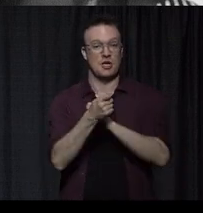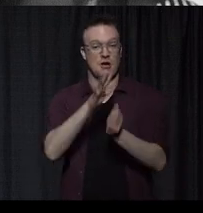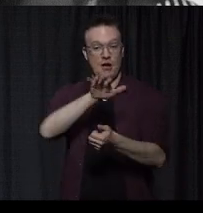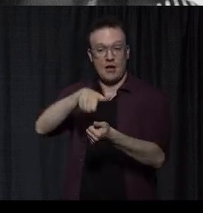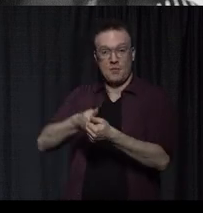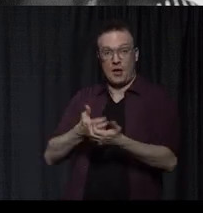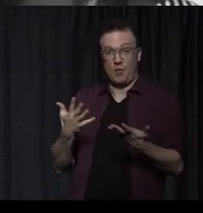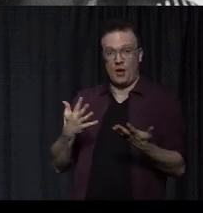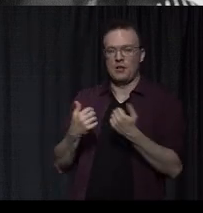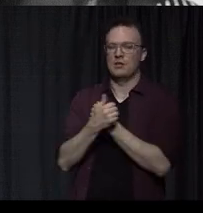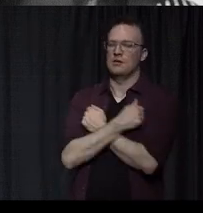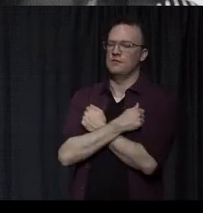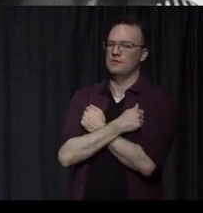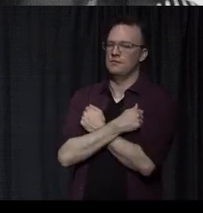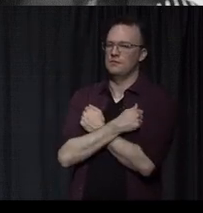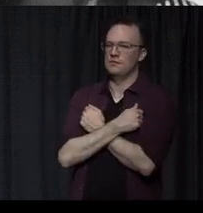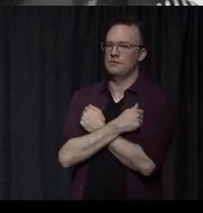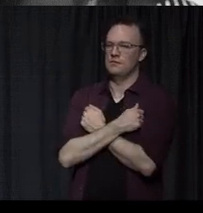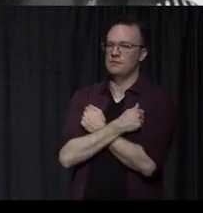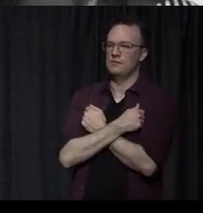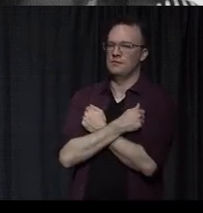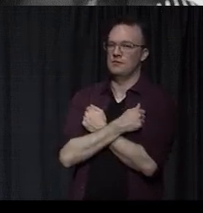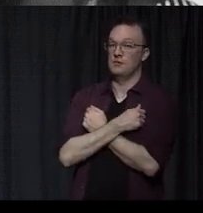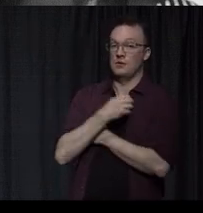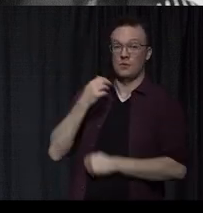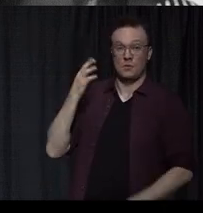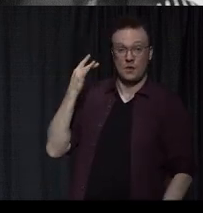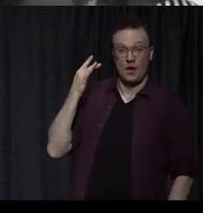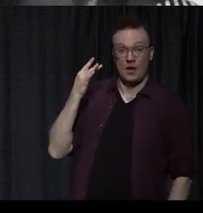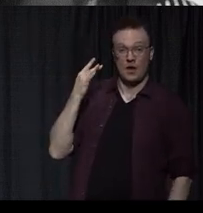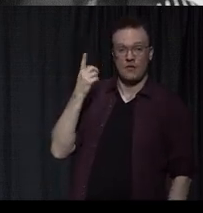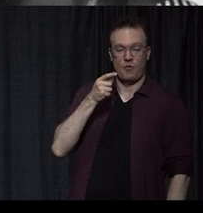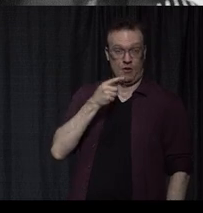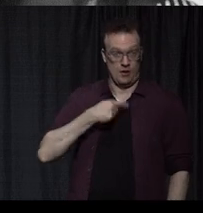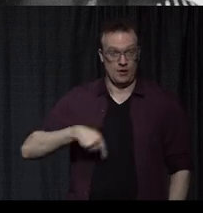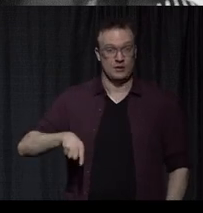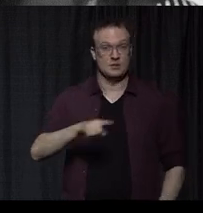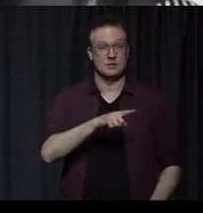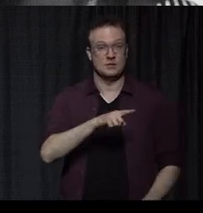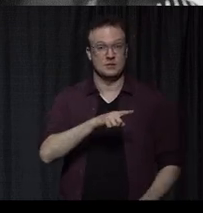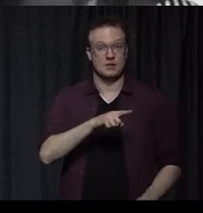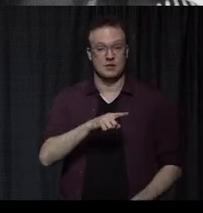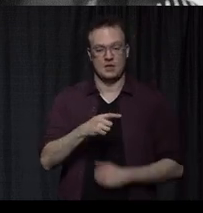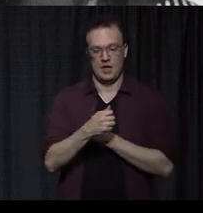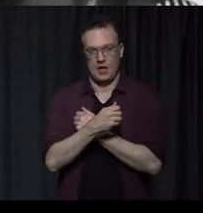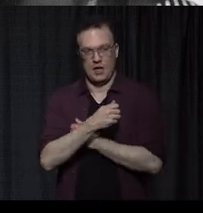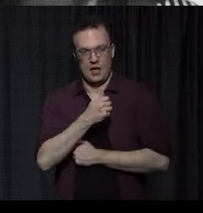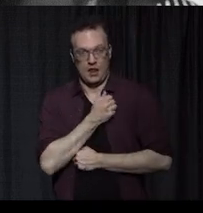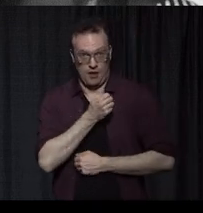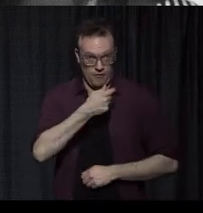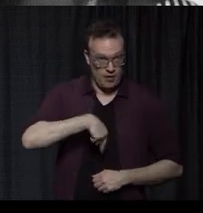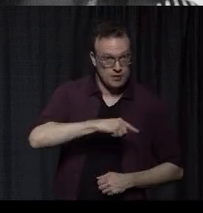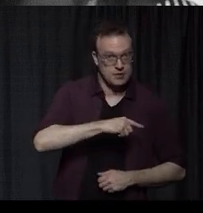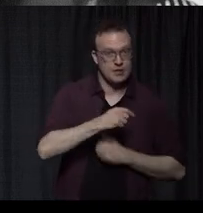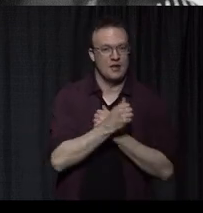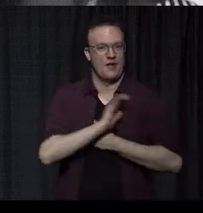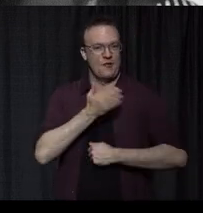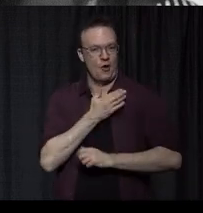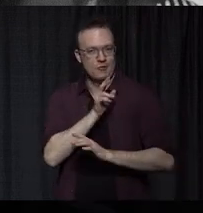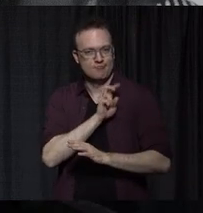love for ourselves and love for this journey and the work that we